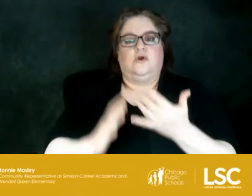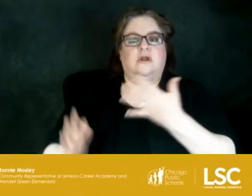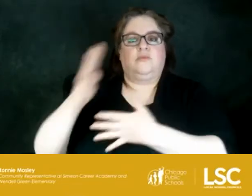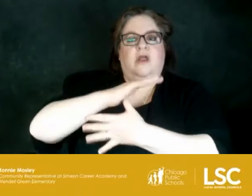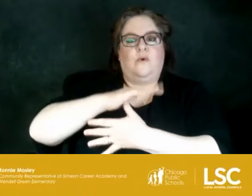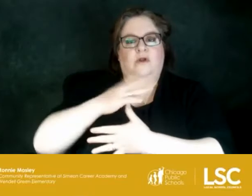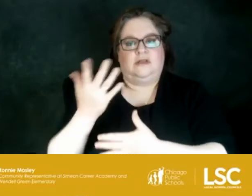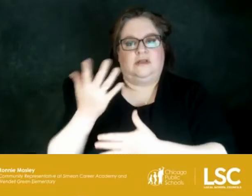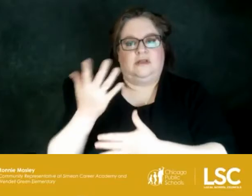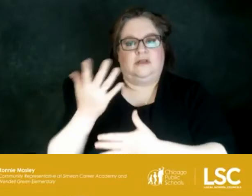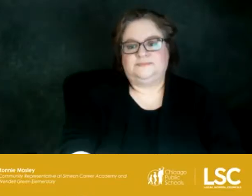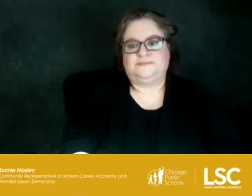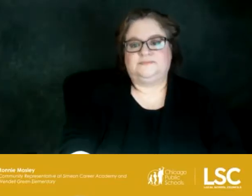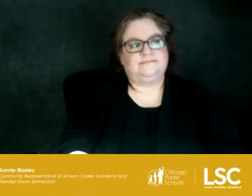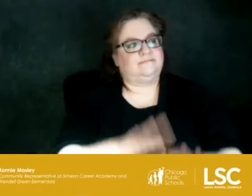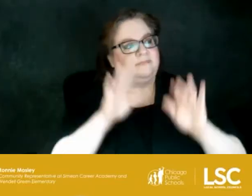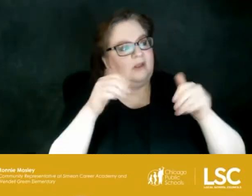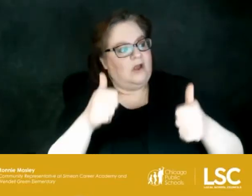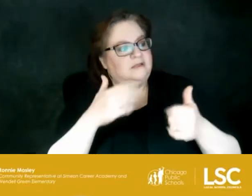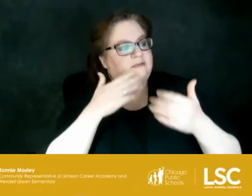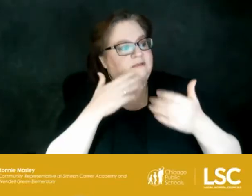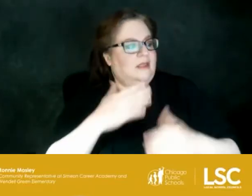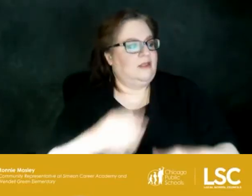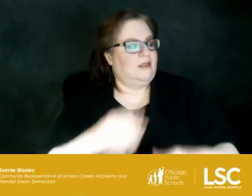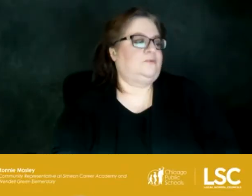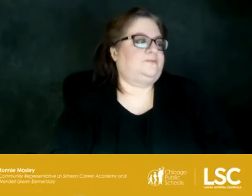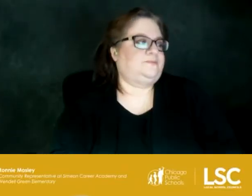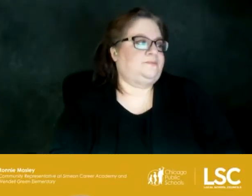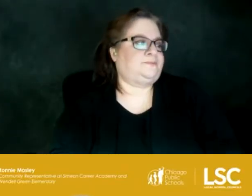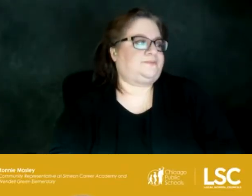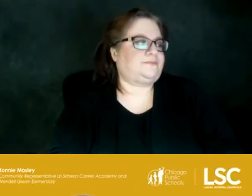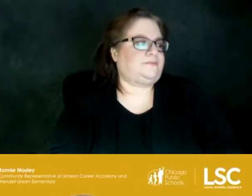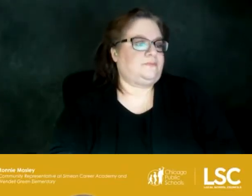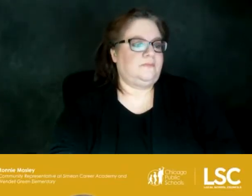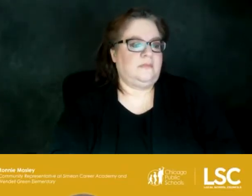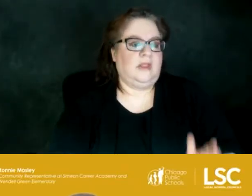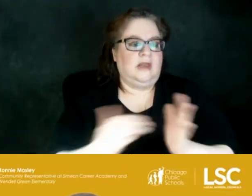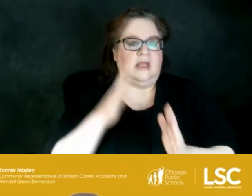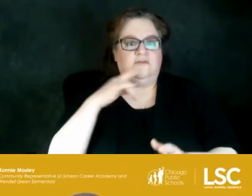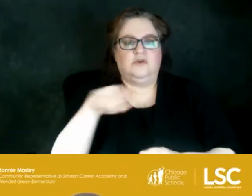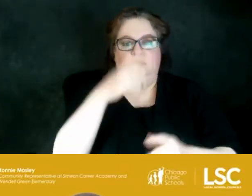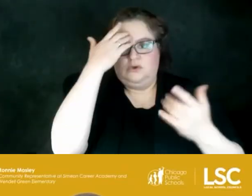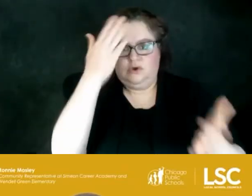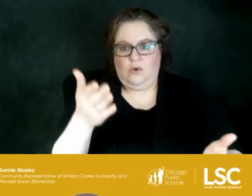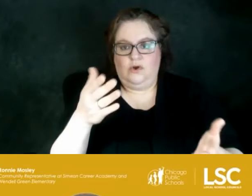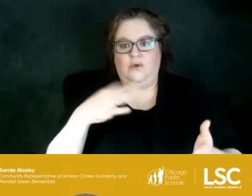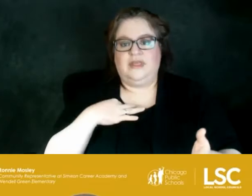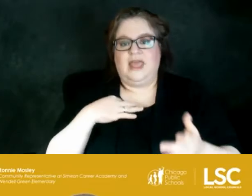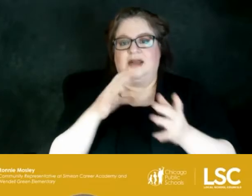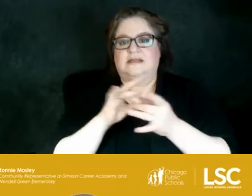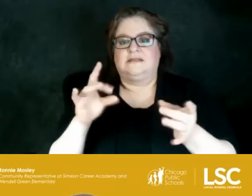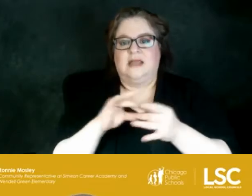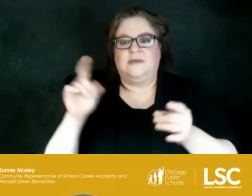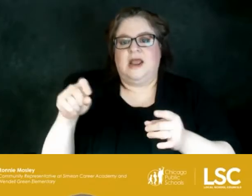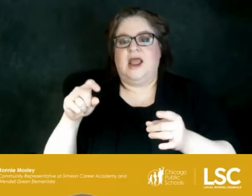well. Awesome. Thank you. Thank you. Thank you again. And again, for those that don't know, the candidate statement has